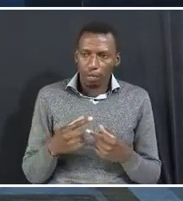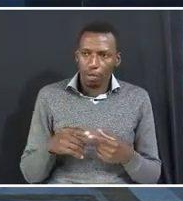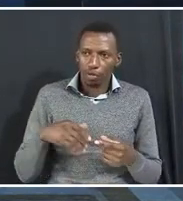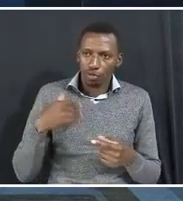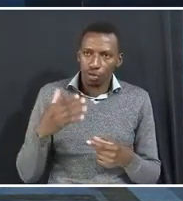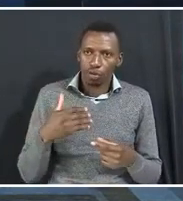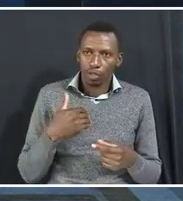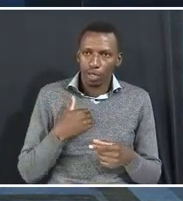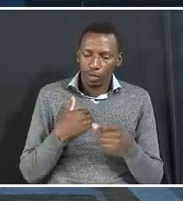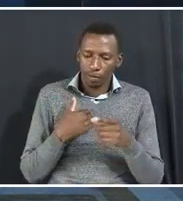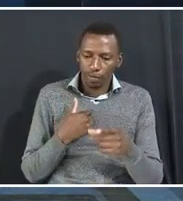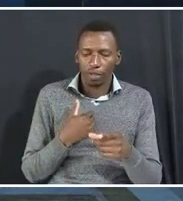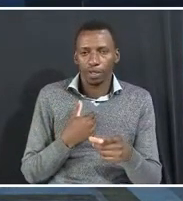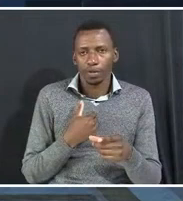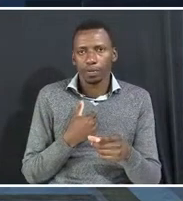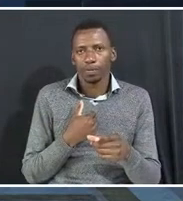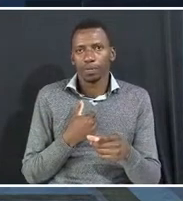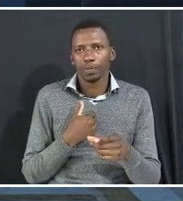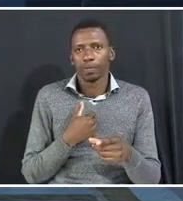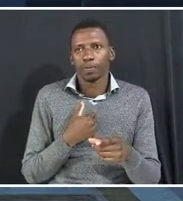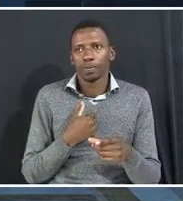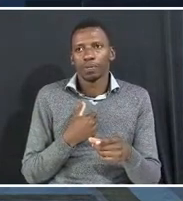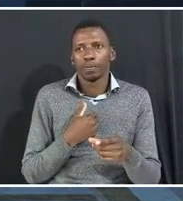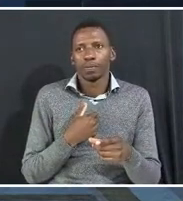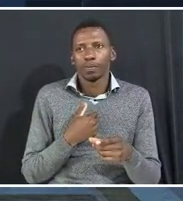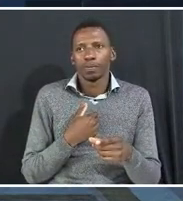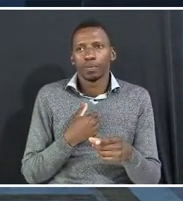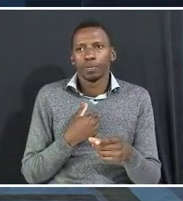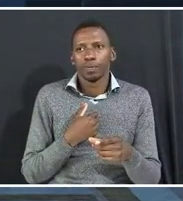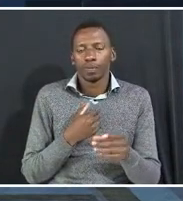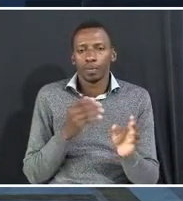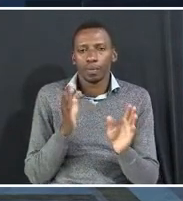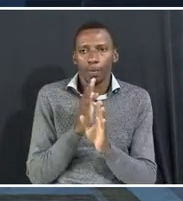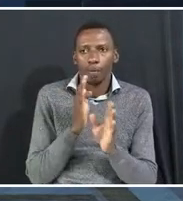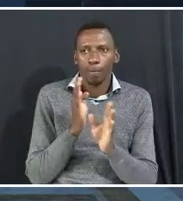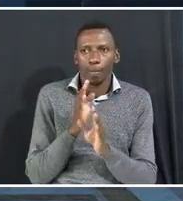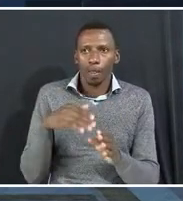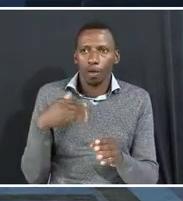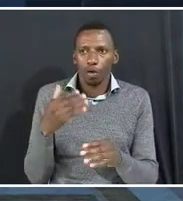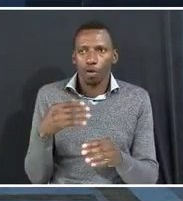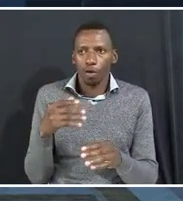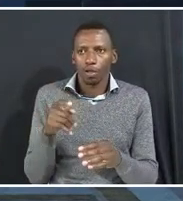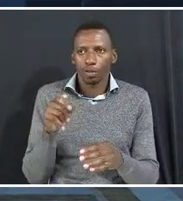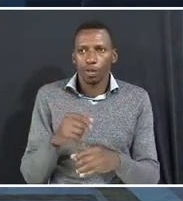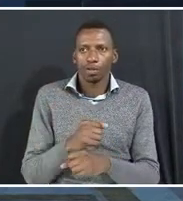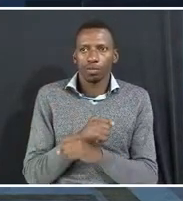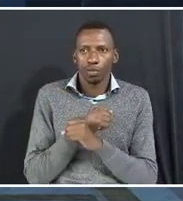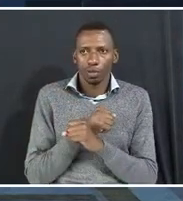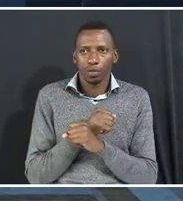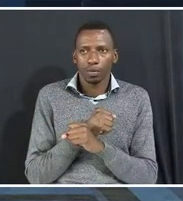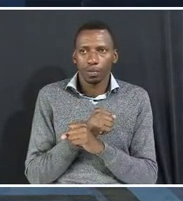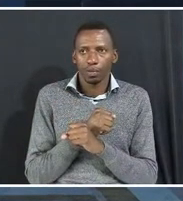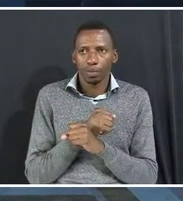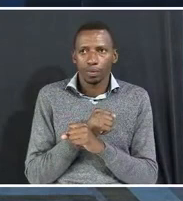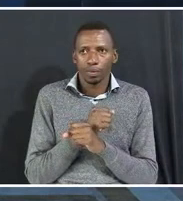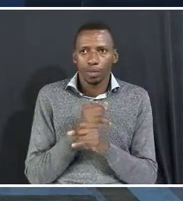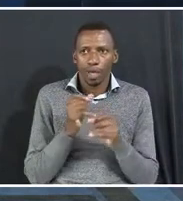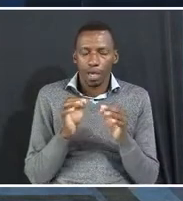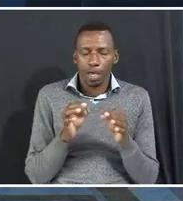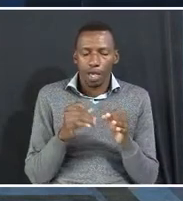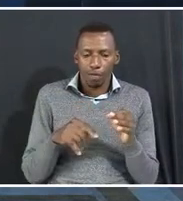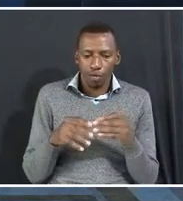these fig leaves all around us, and we still have to be protected. But if we create